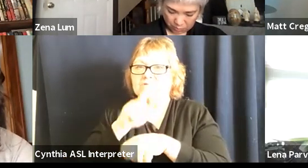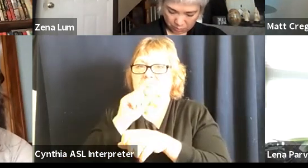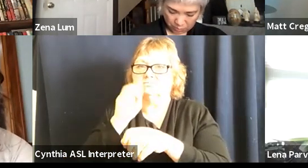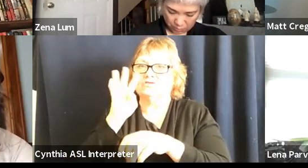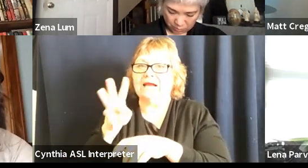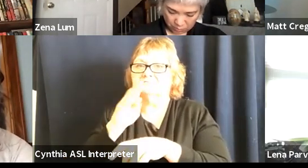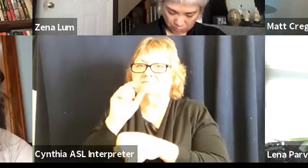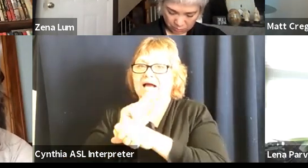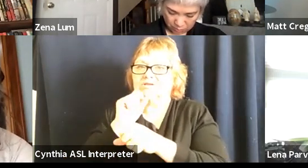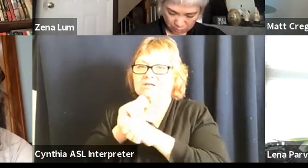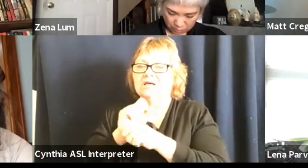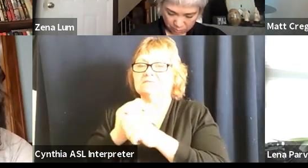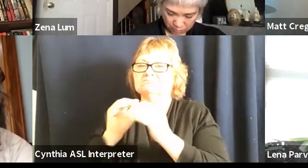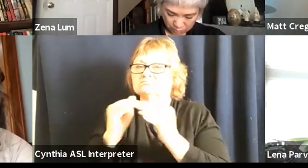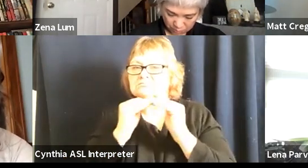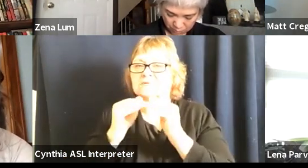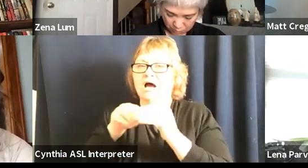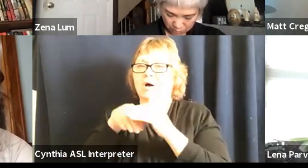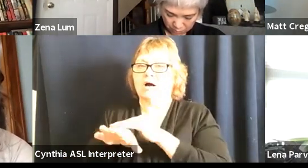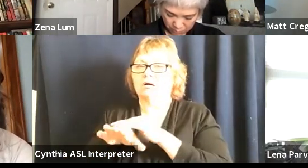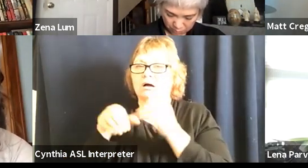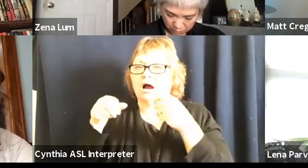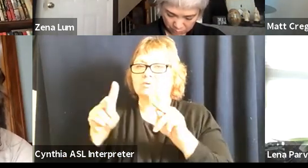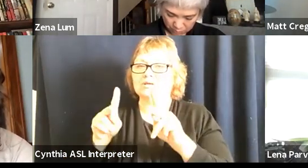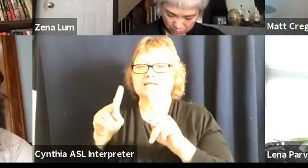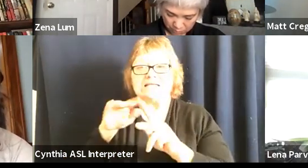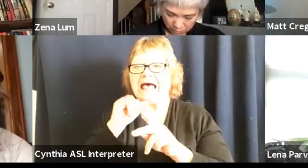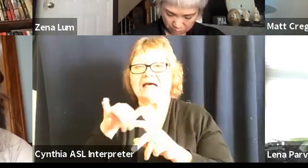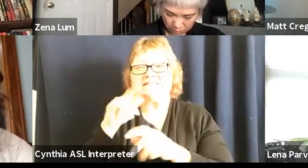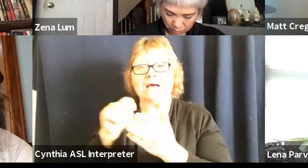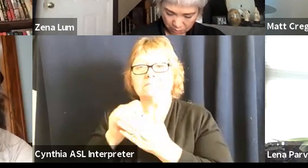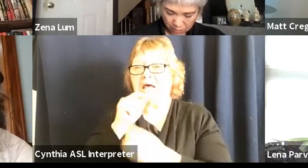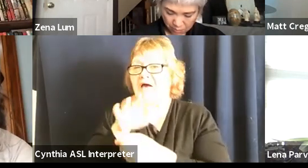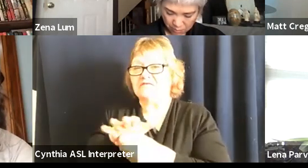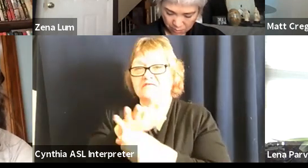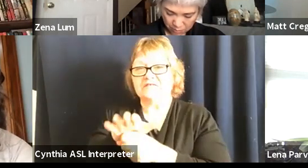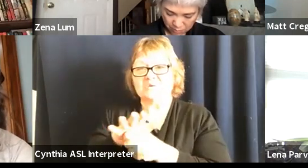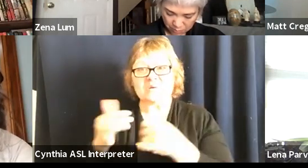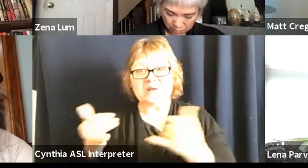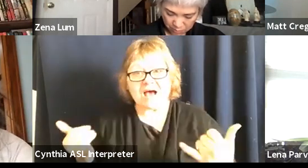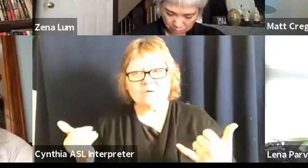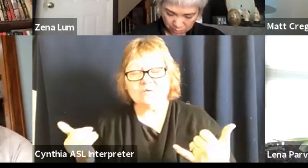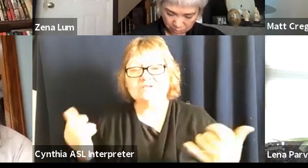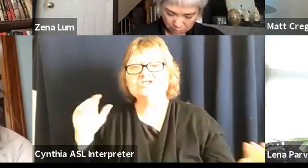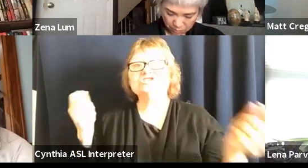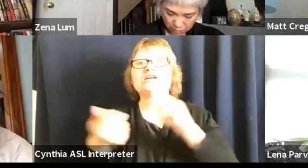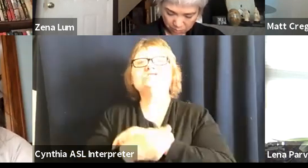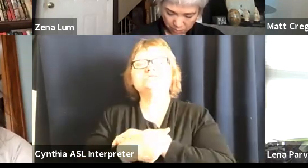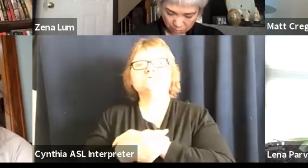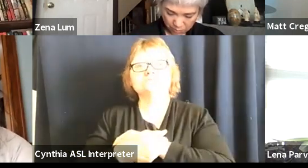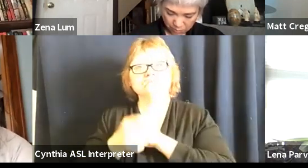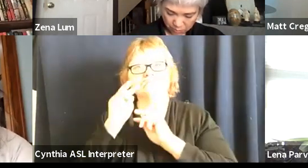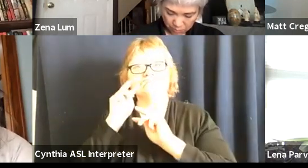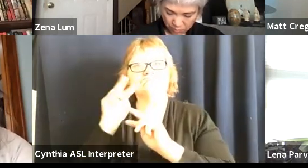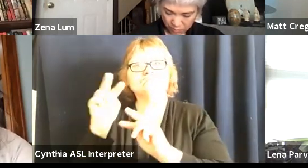actual, real equity and opportunity. And it wasn't enough then. So I want to make sure to, as an